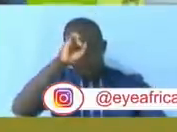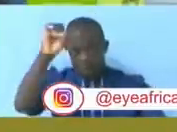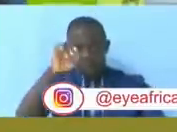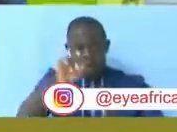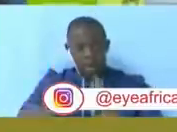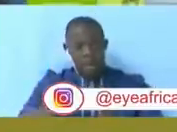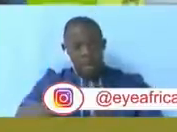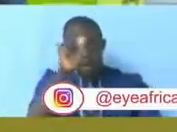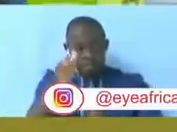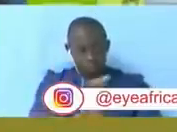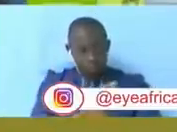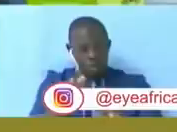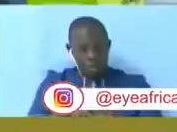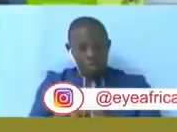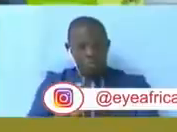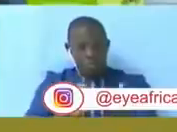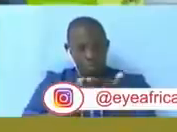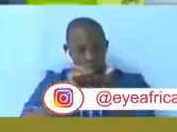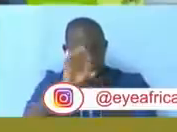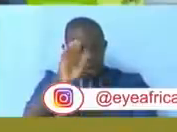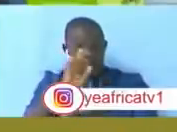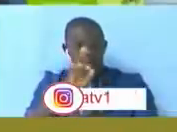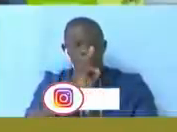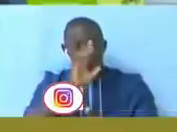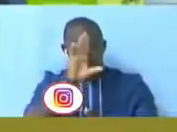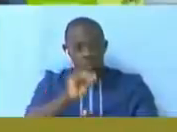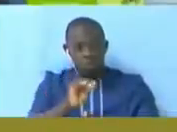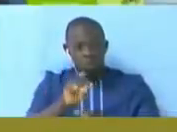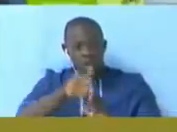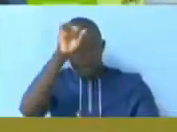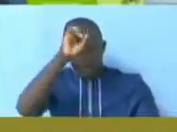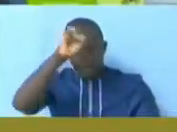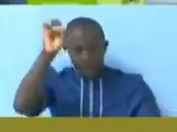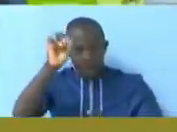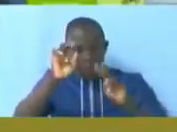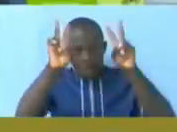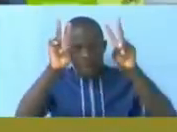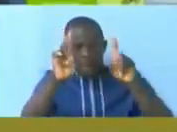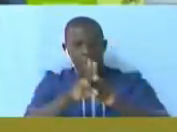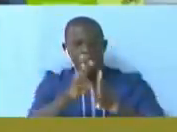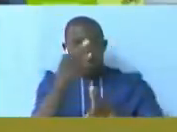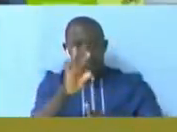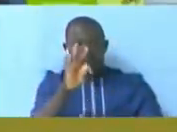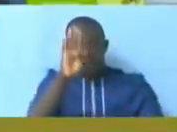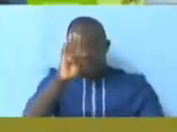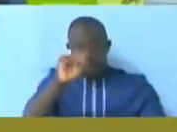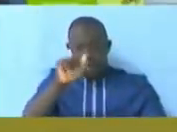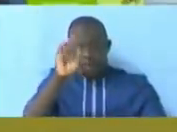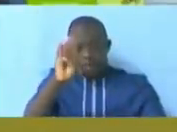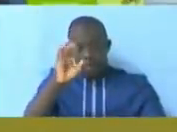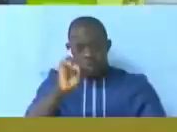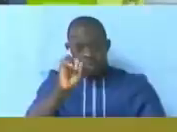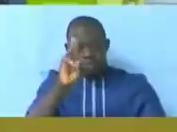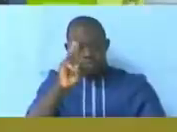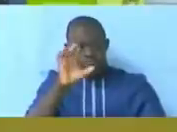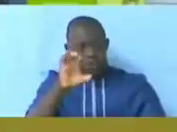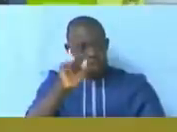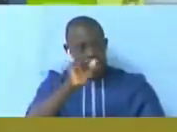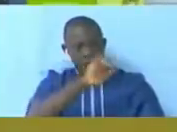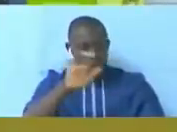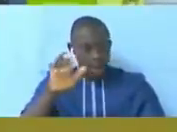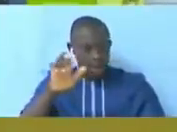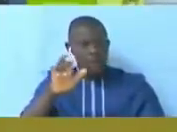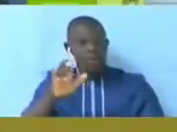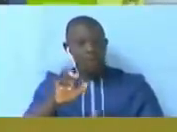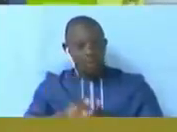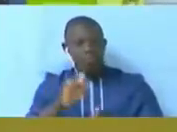orders have been given by the president. Adum president oye kango di tolulale otumo. Said when Babakar came from state house, he called my assistant, that was